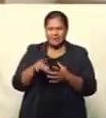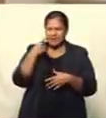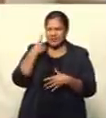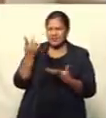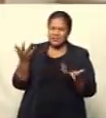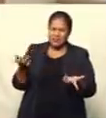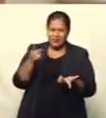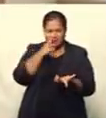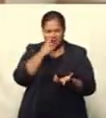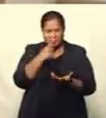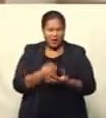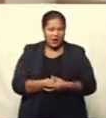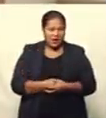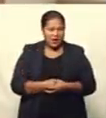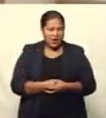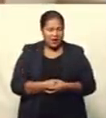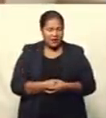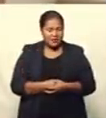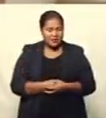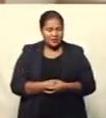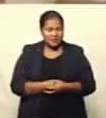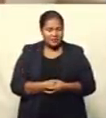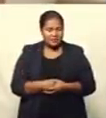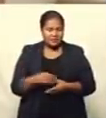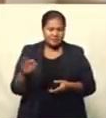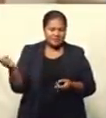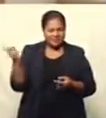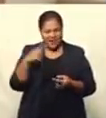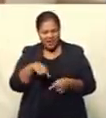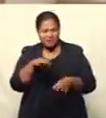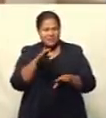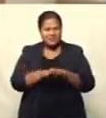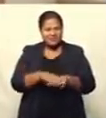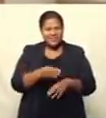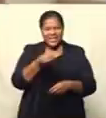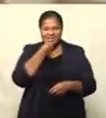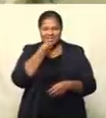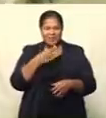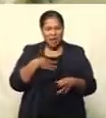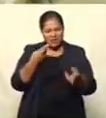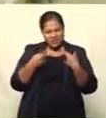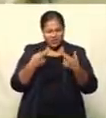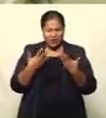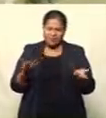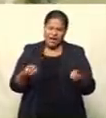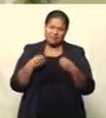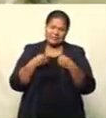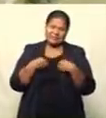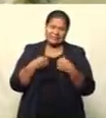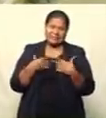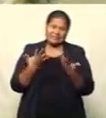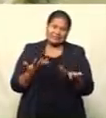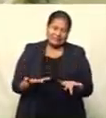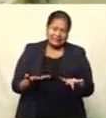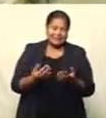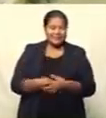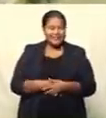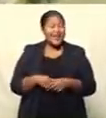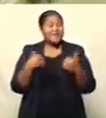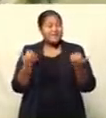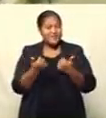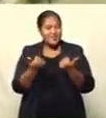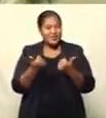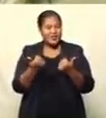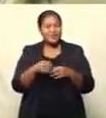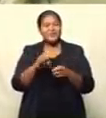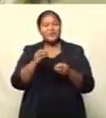is eating here my restaurant, and it spoils my business. A few non-essential businesses have